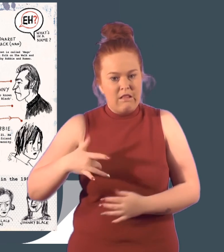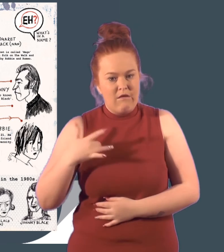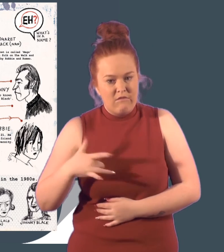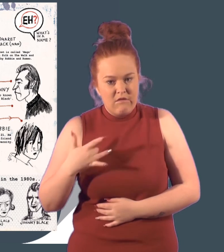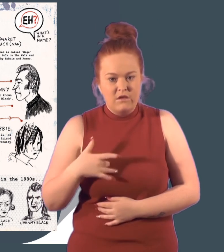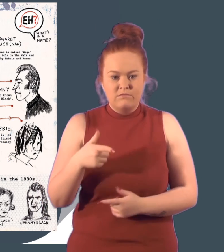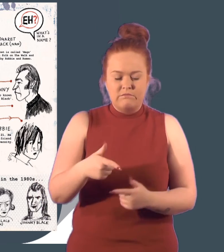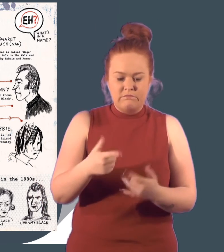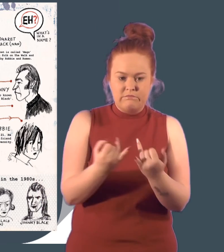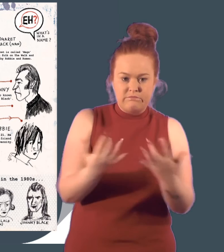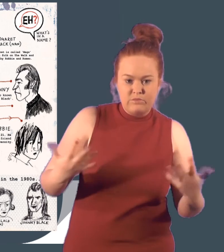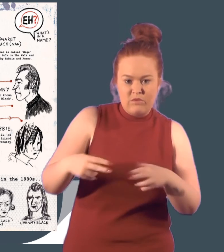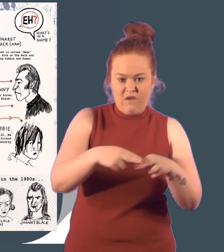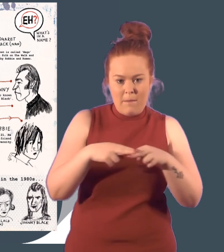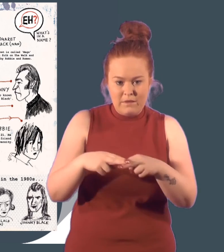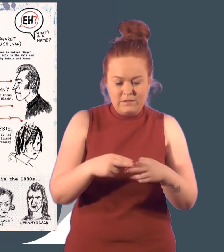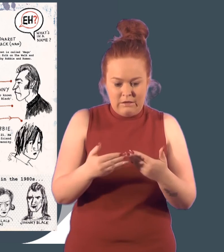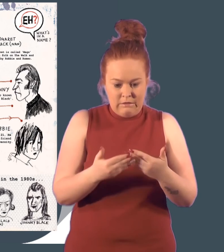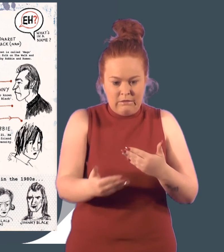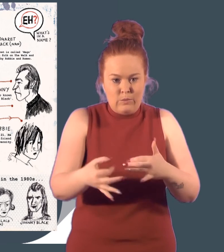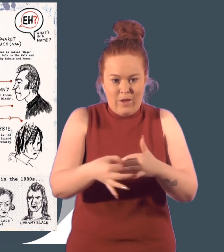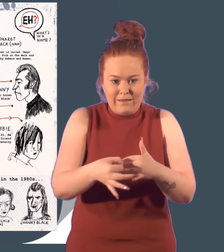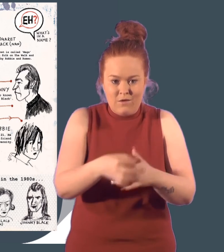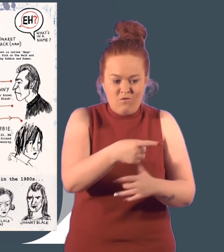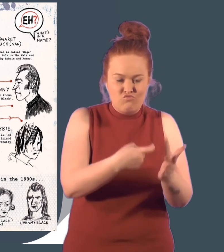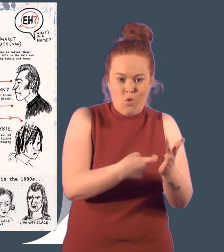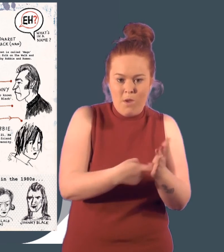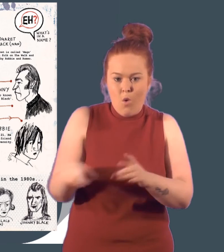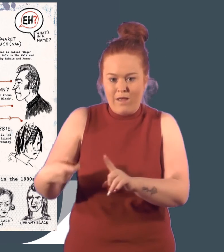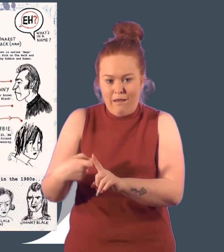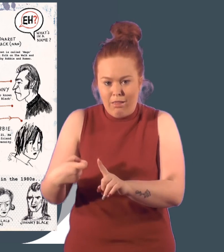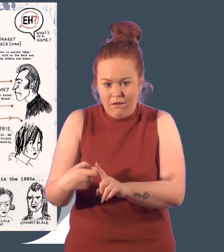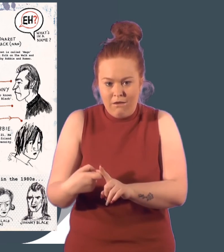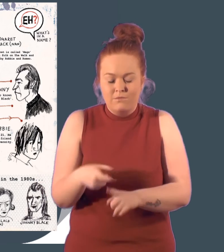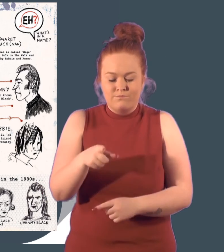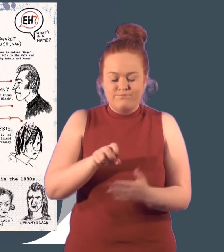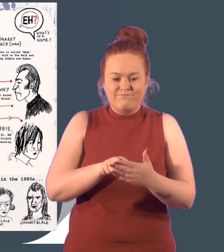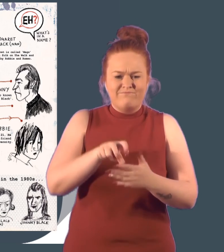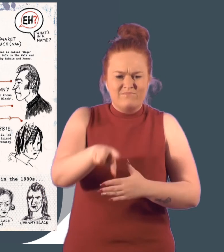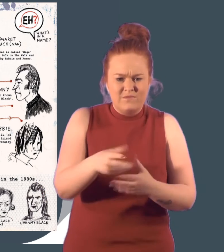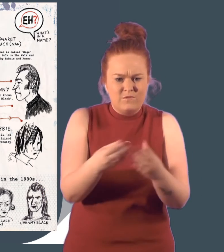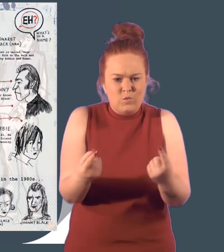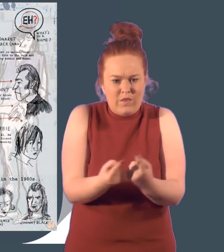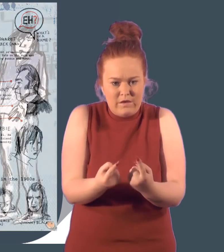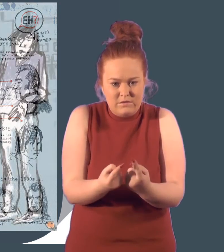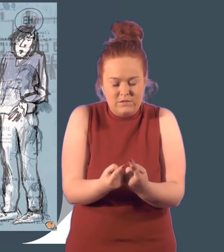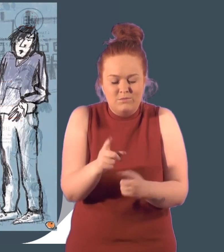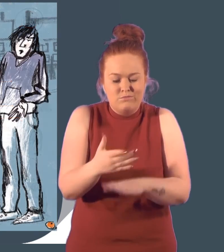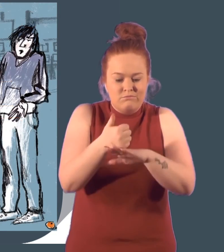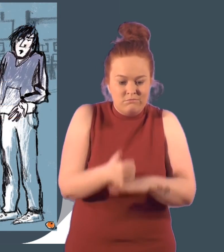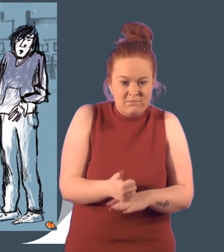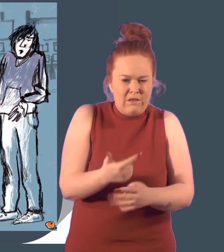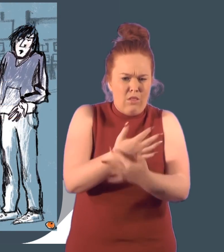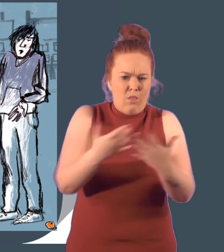tension between the families leading up to the wedding of Romeo and Kylie. And we're going to jump past some things, but